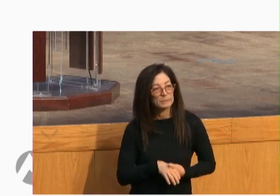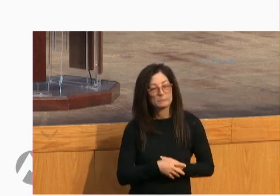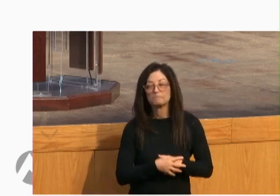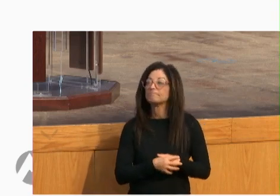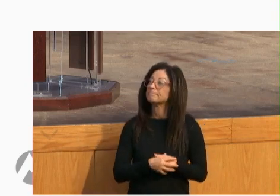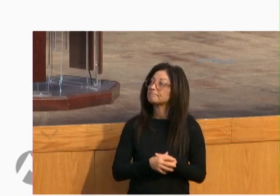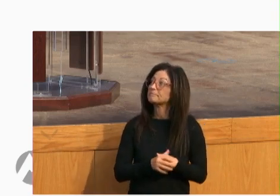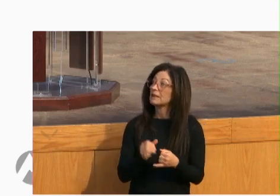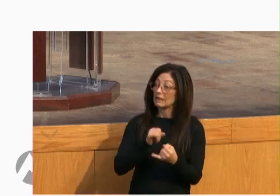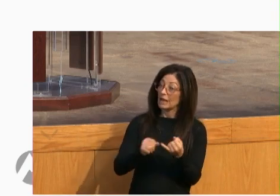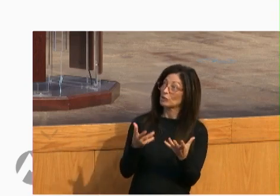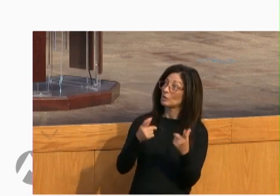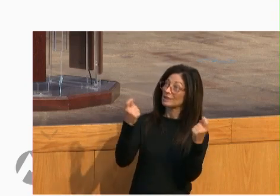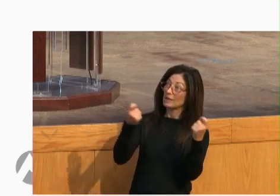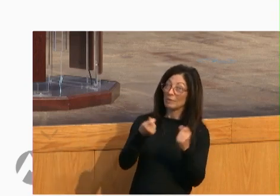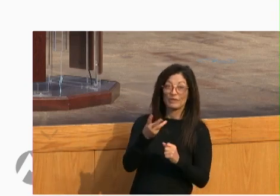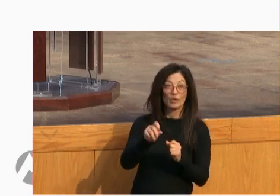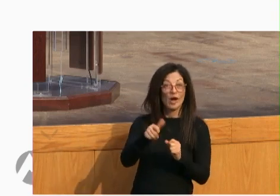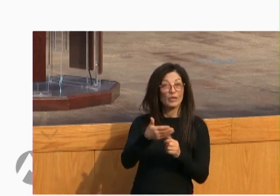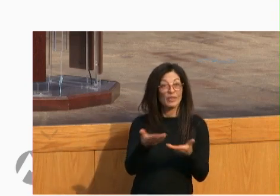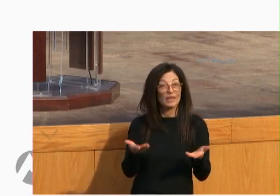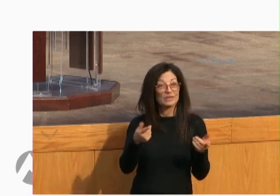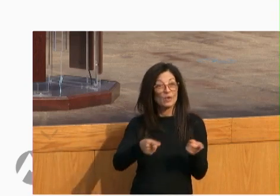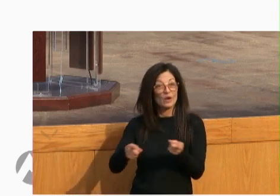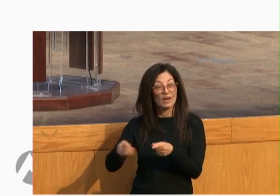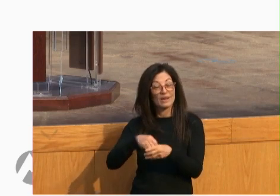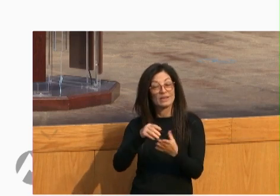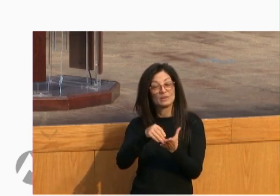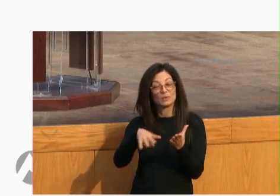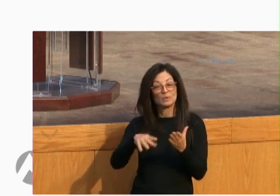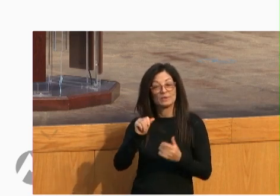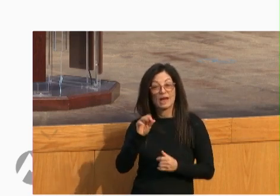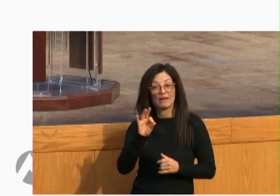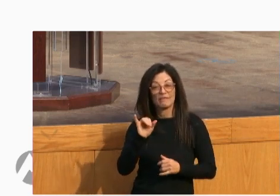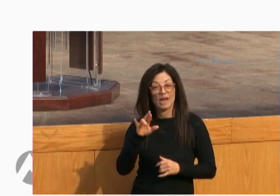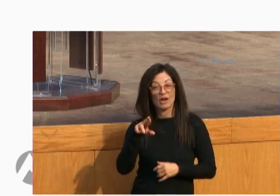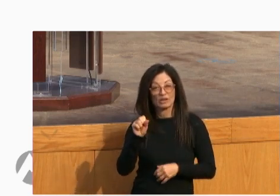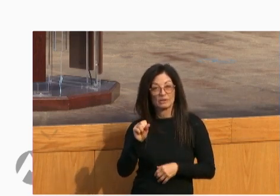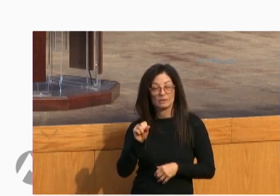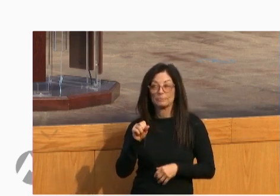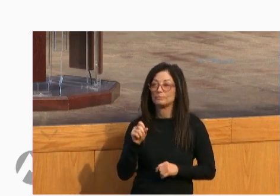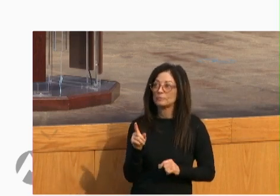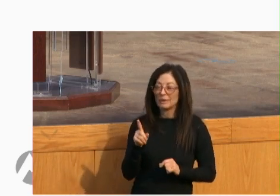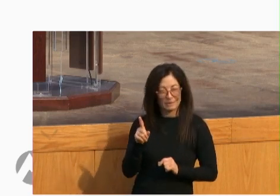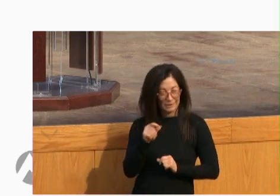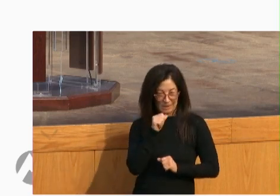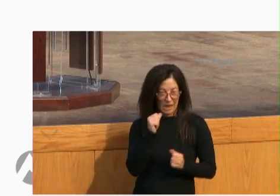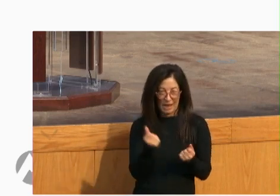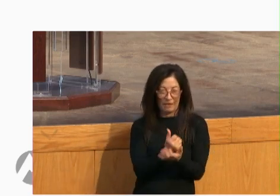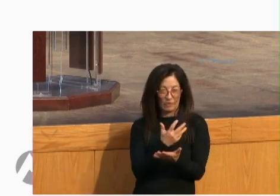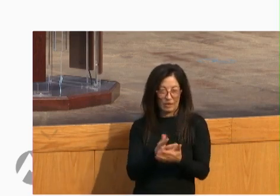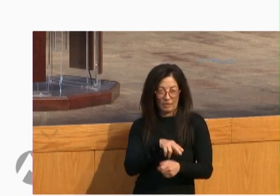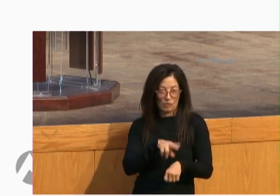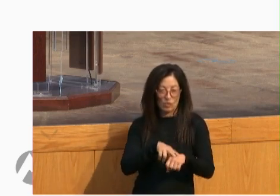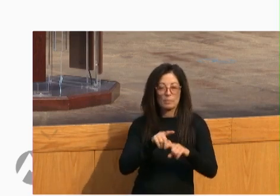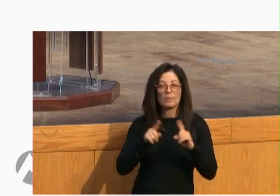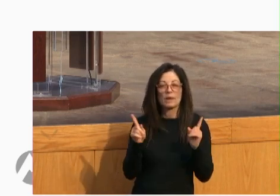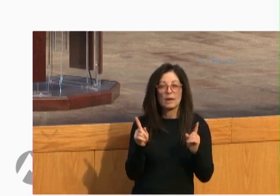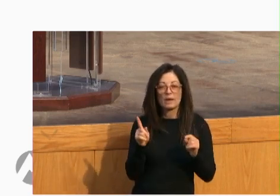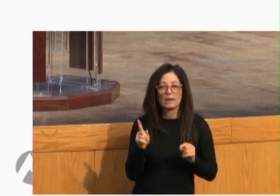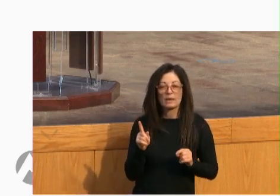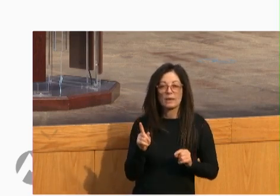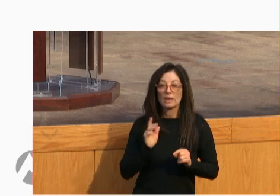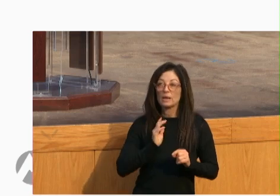just wanted to celebrate a couple other things happening in student affairs. And by no means is this an exhaustive list.